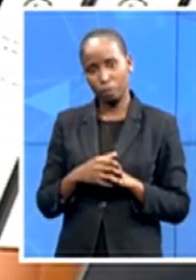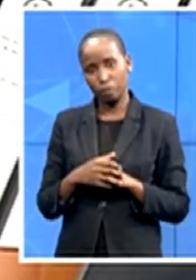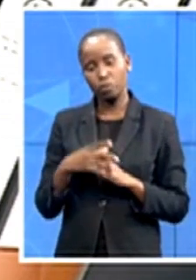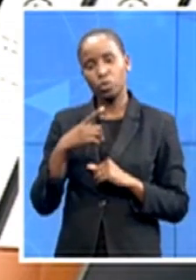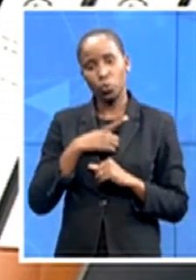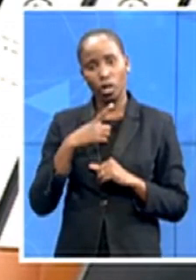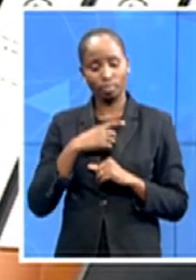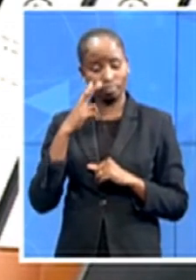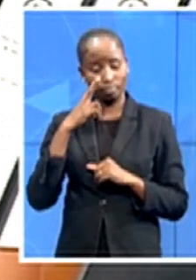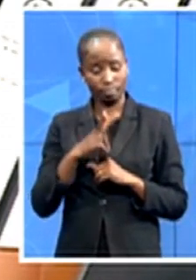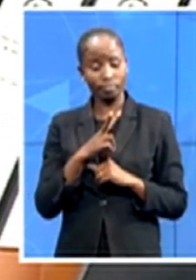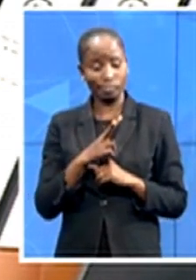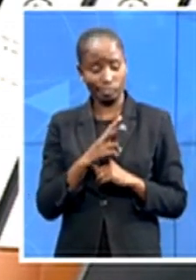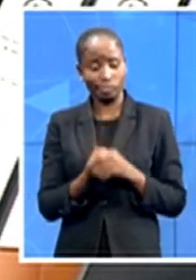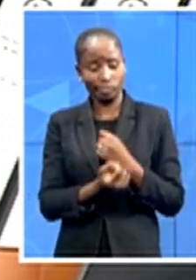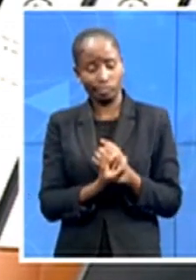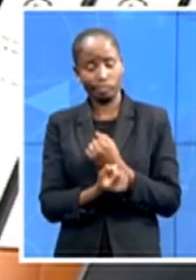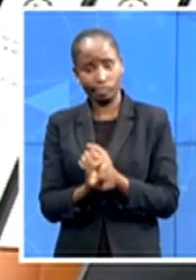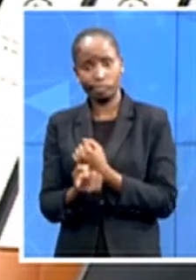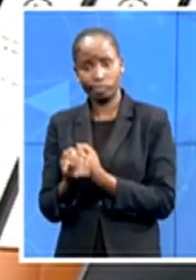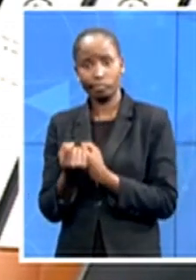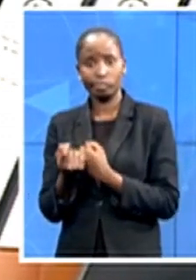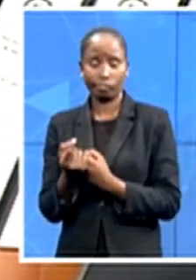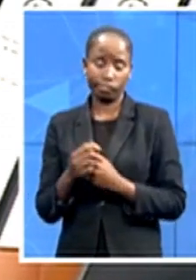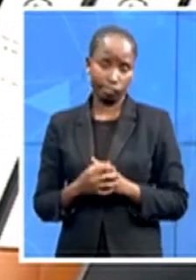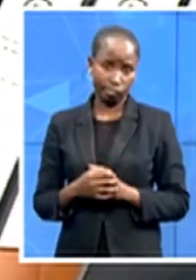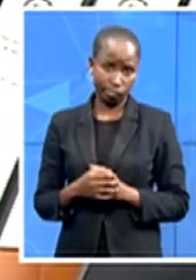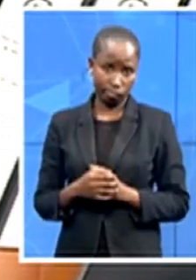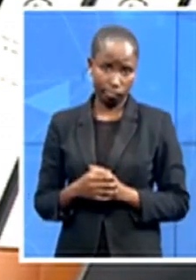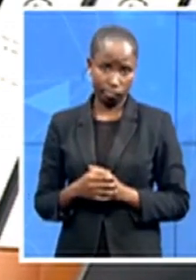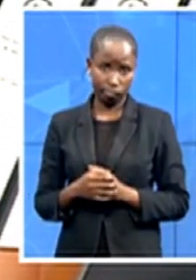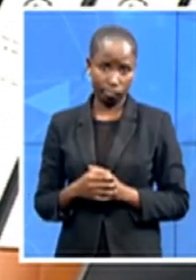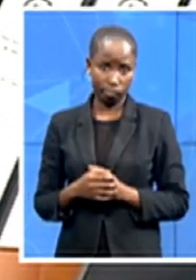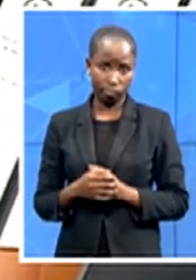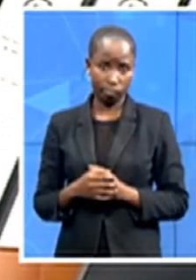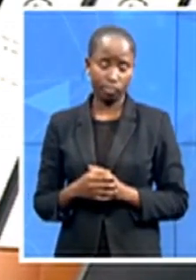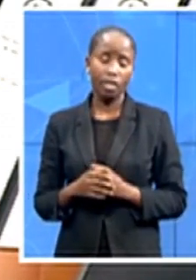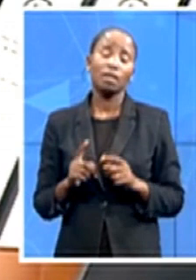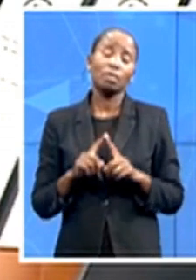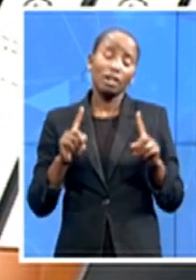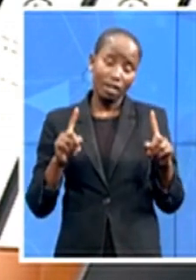way. While there were instances where I did make public